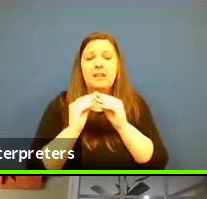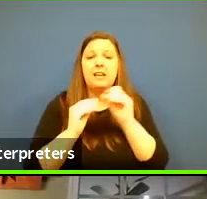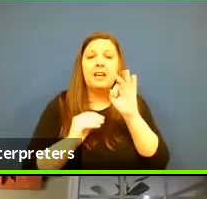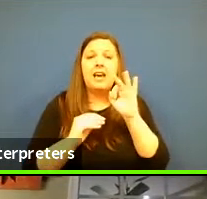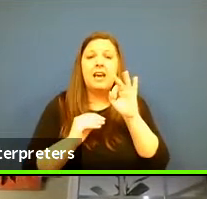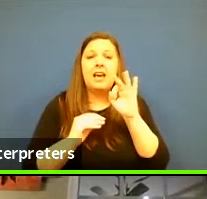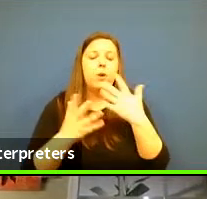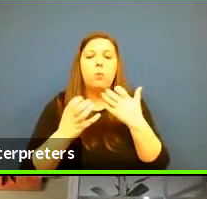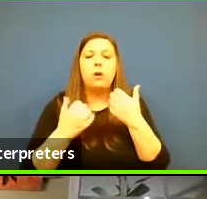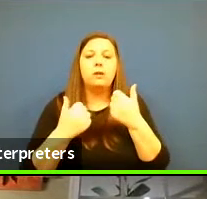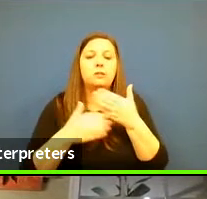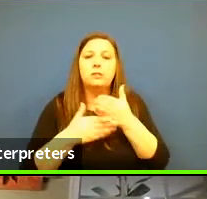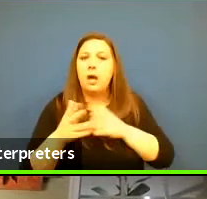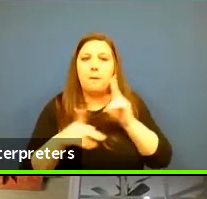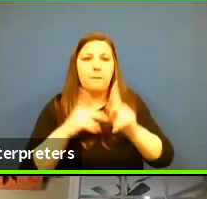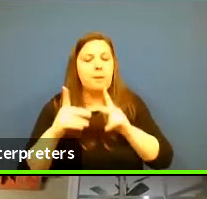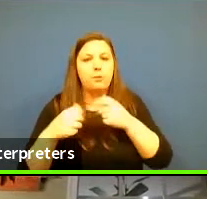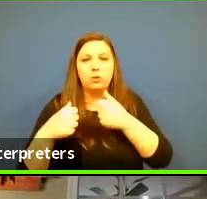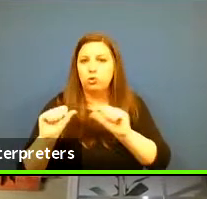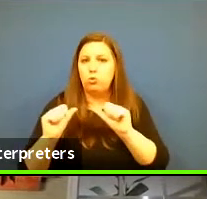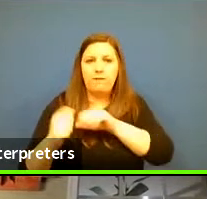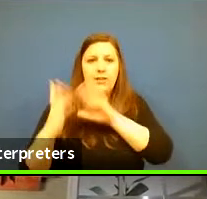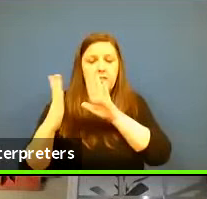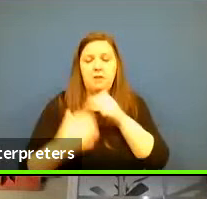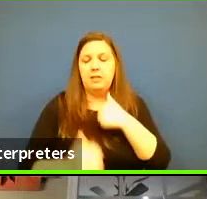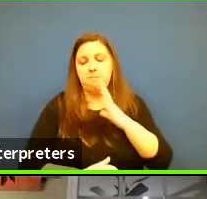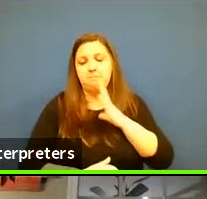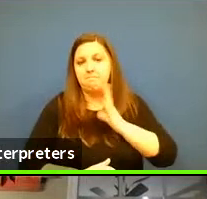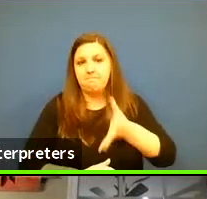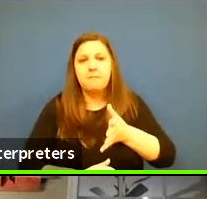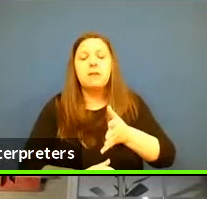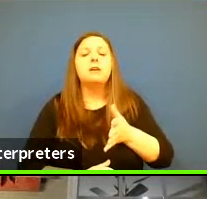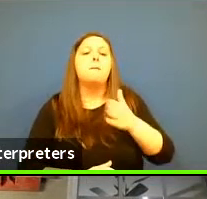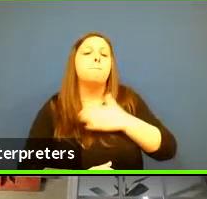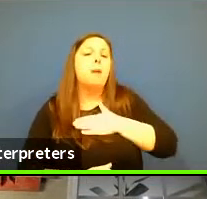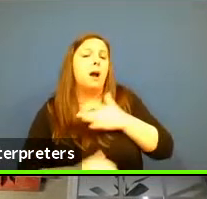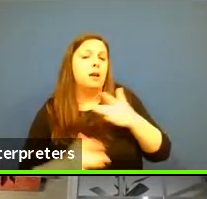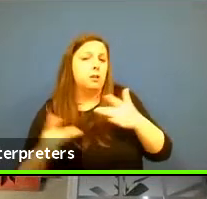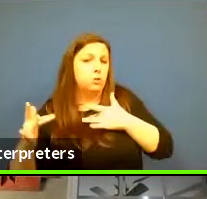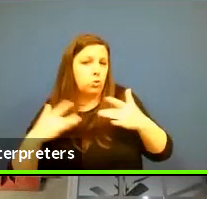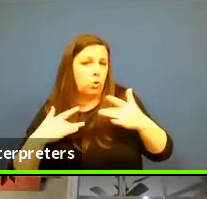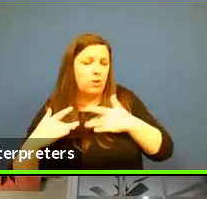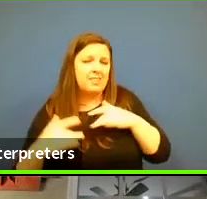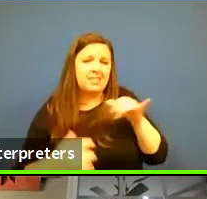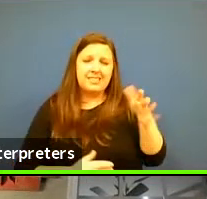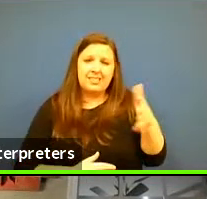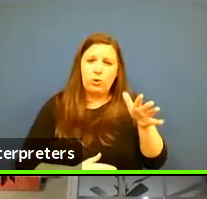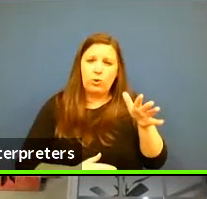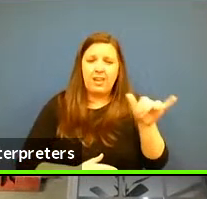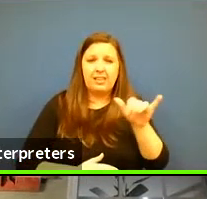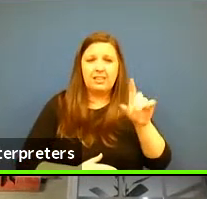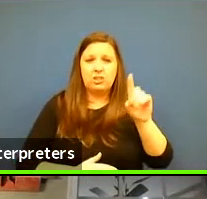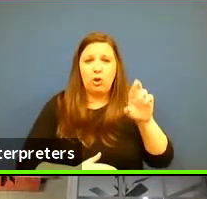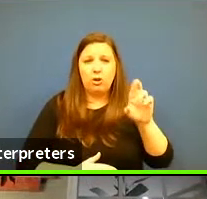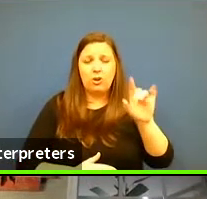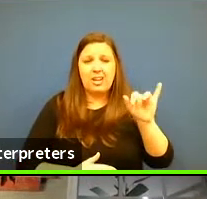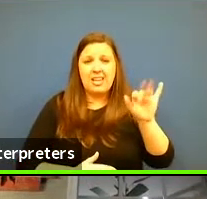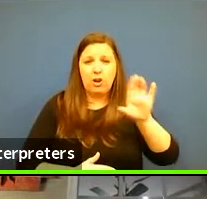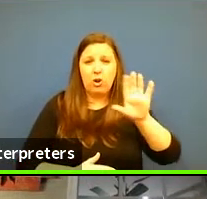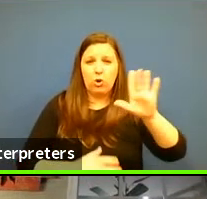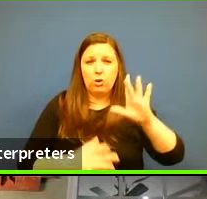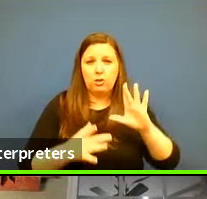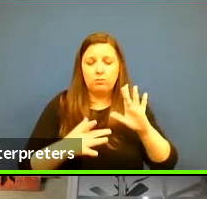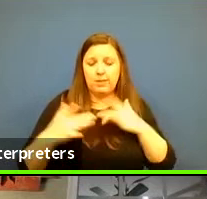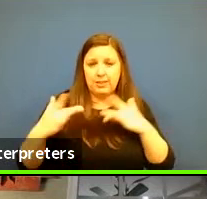try face to face, I'm perfectly fine to do that. My concern is sort of like Dr. Yeager's concern.